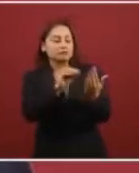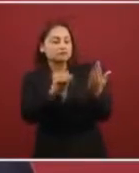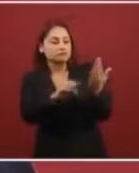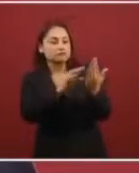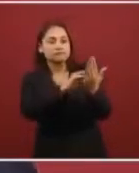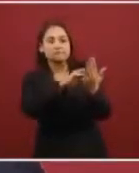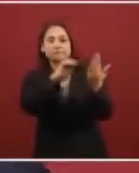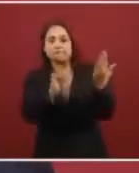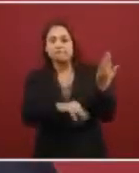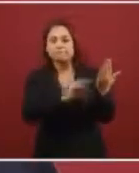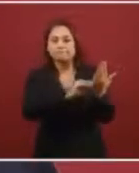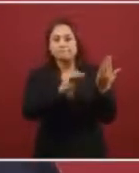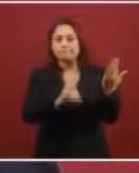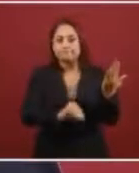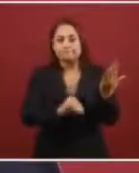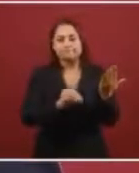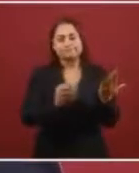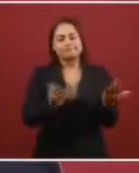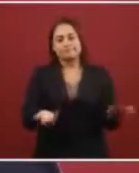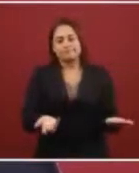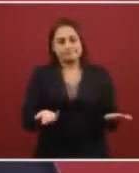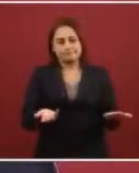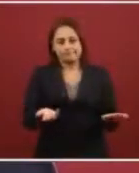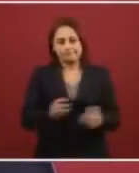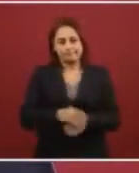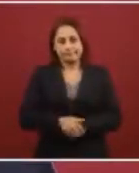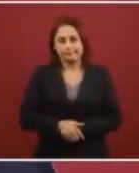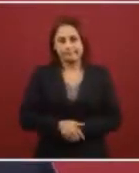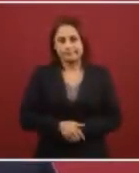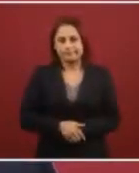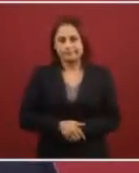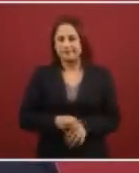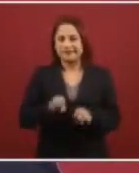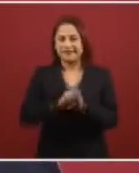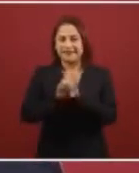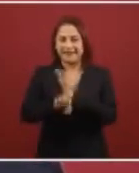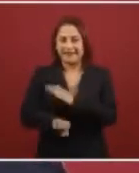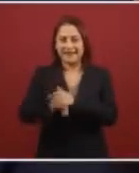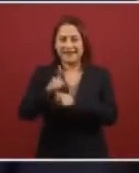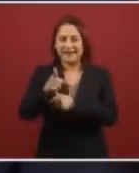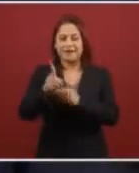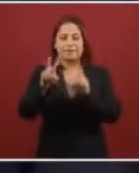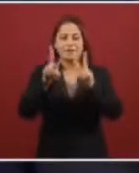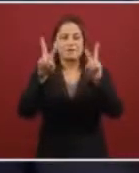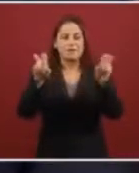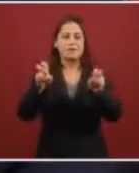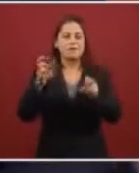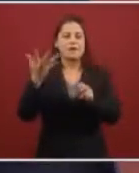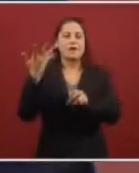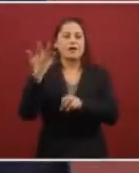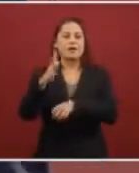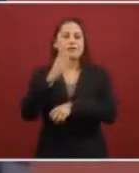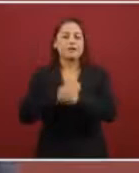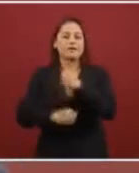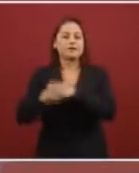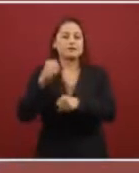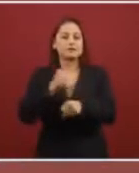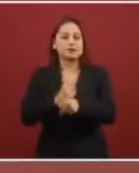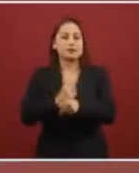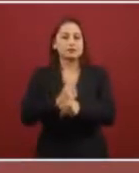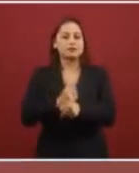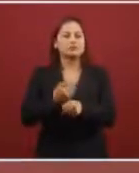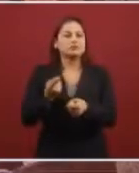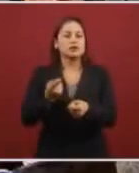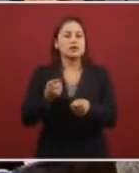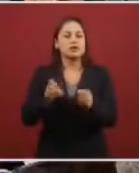off. Está como it was like, lo de los 10 años. Like the 10 years. Que no se podía, that you couldn't ocupar un cargo